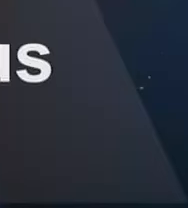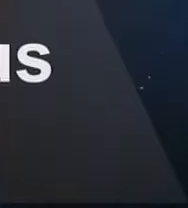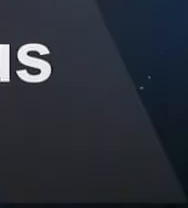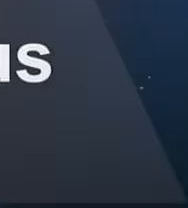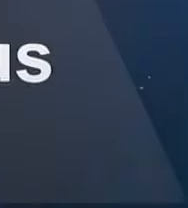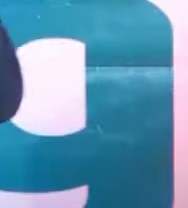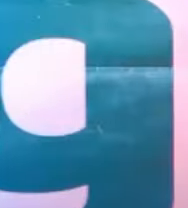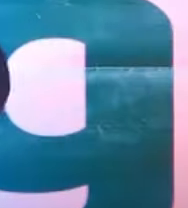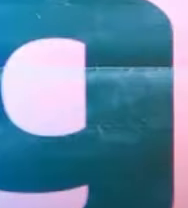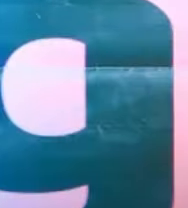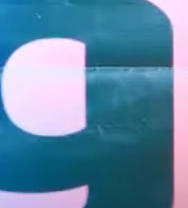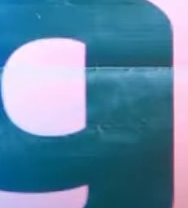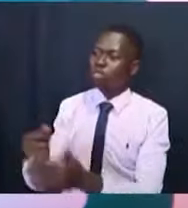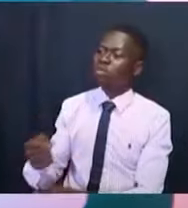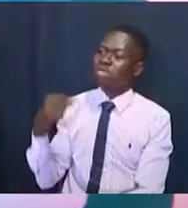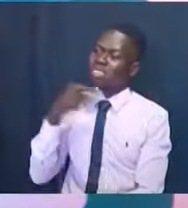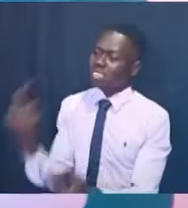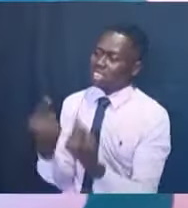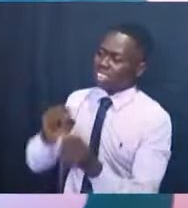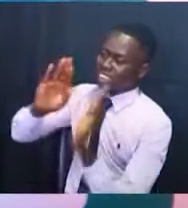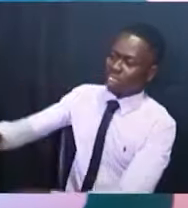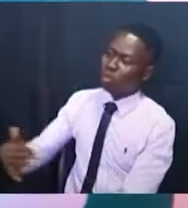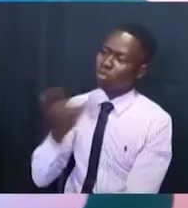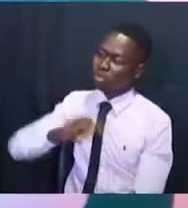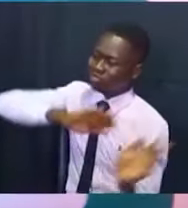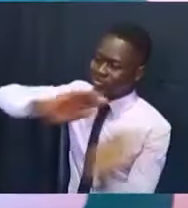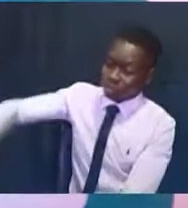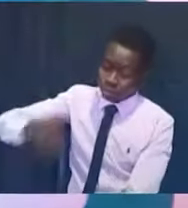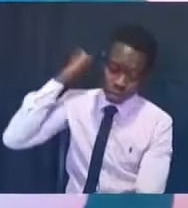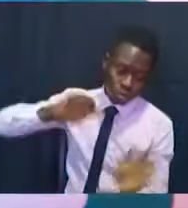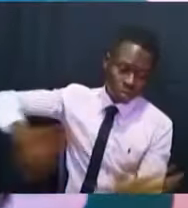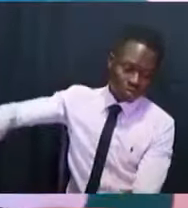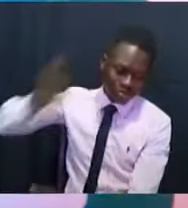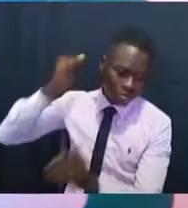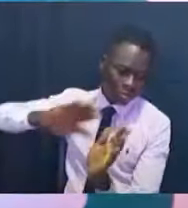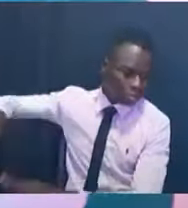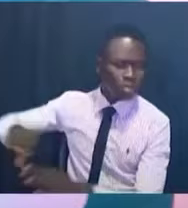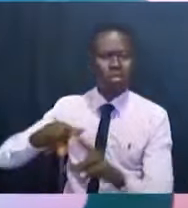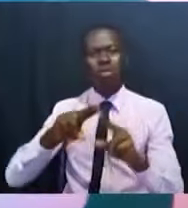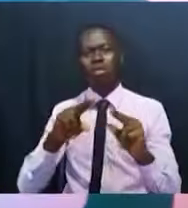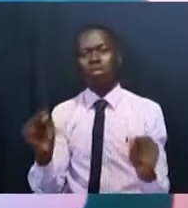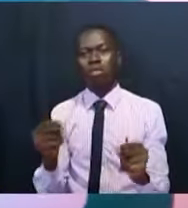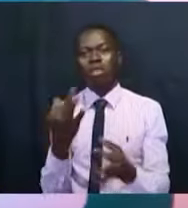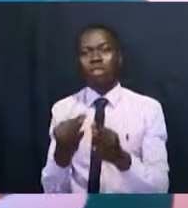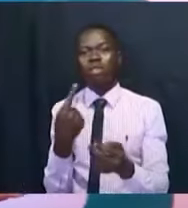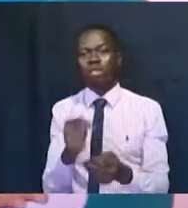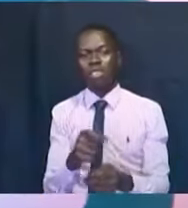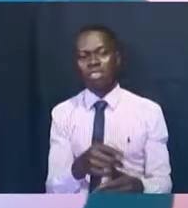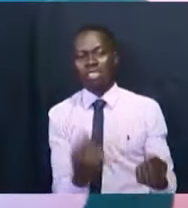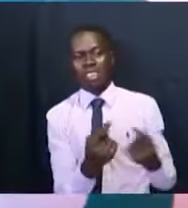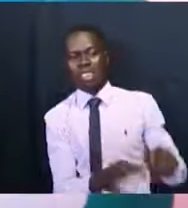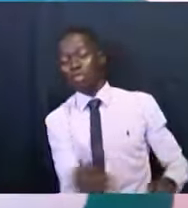condemn sinners, because the sinner cannot save him or herself. So condemning the sinner is cost 90. You have done